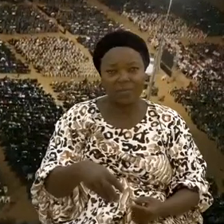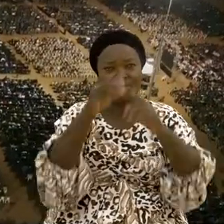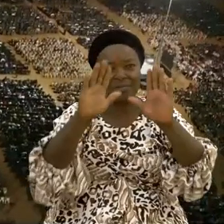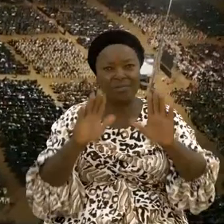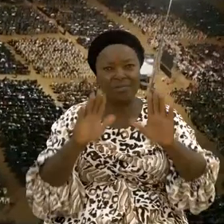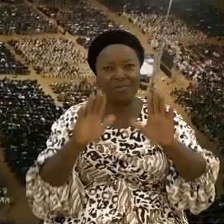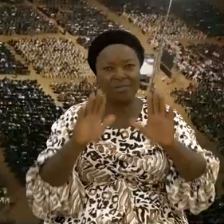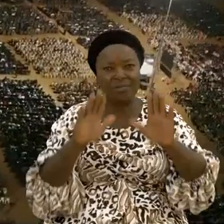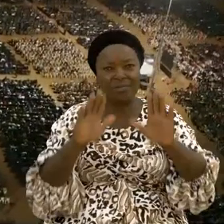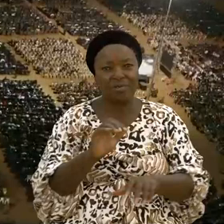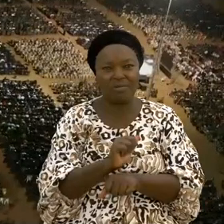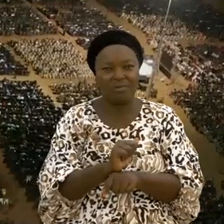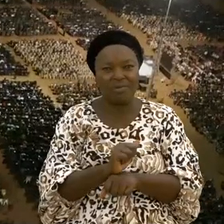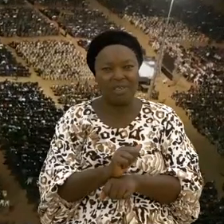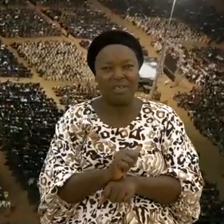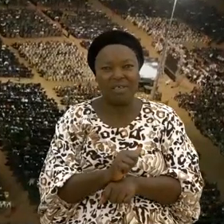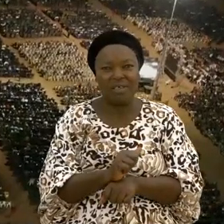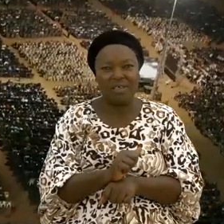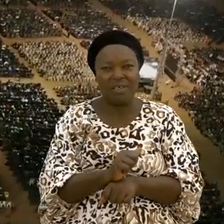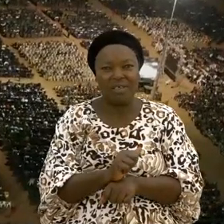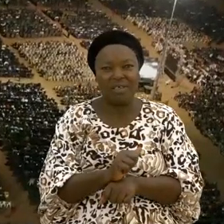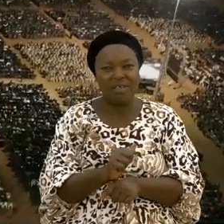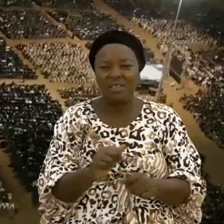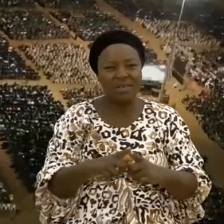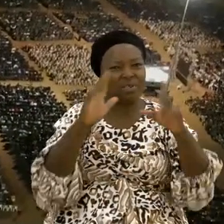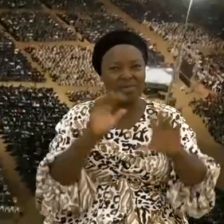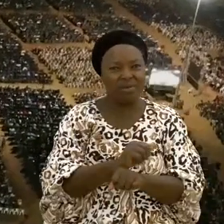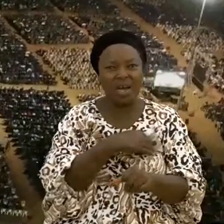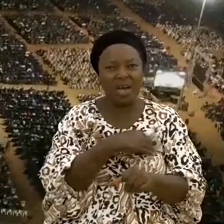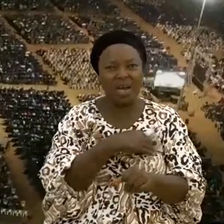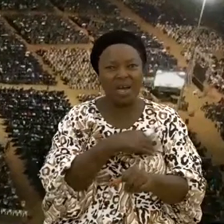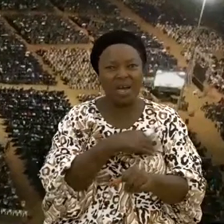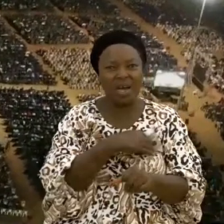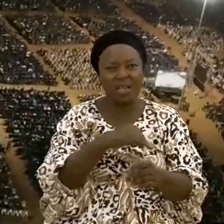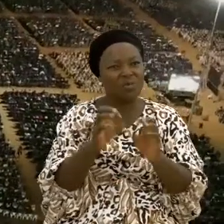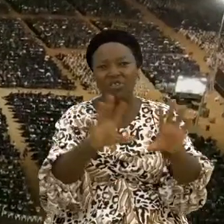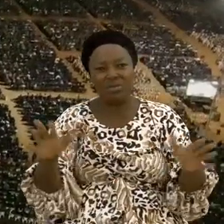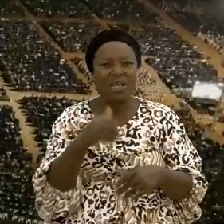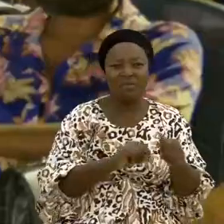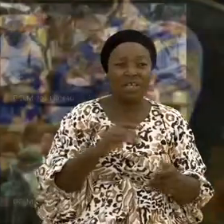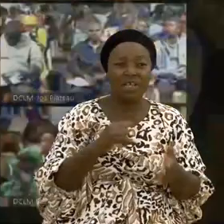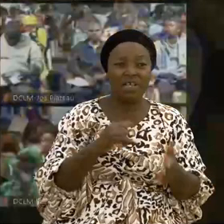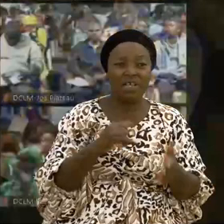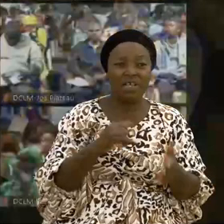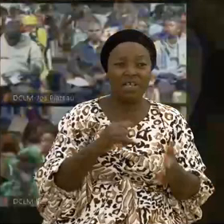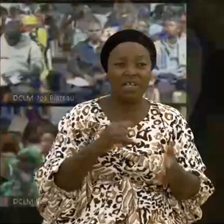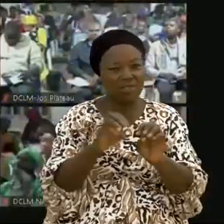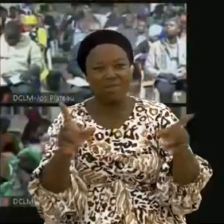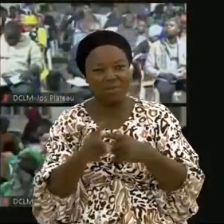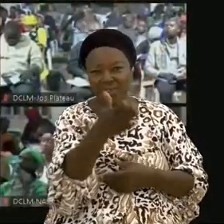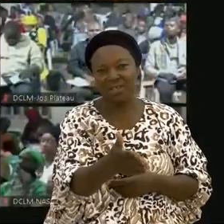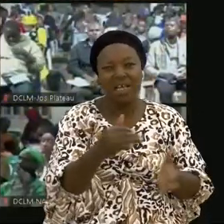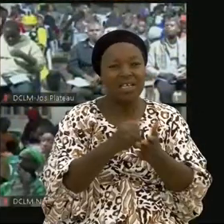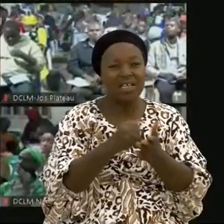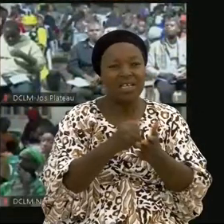Spectacular miracle. It will spread everywhere. It will spread to you there. It